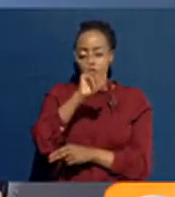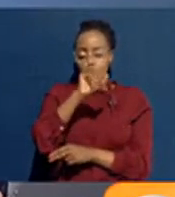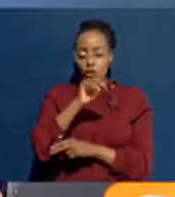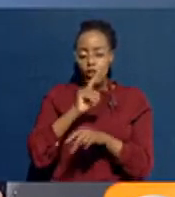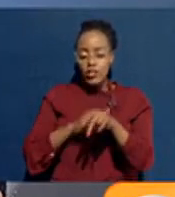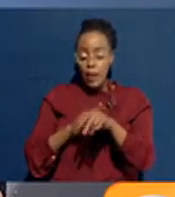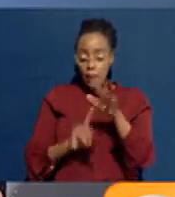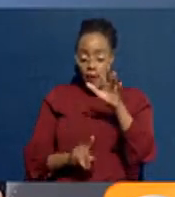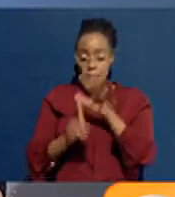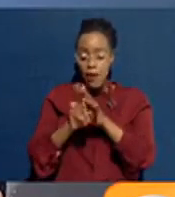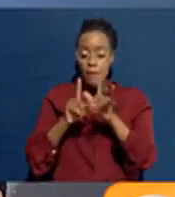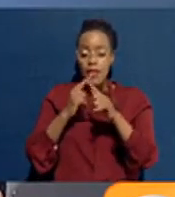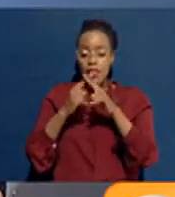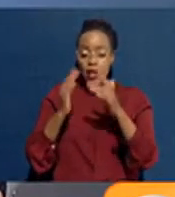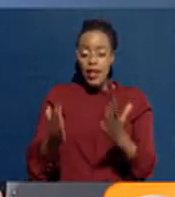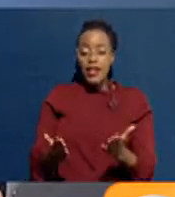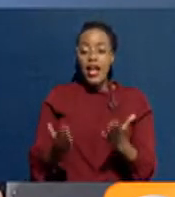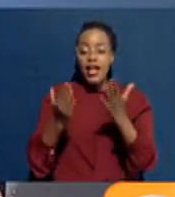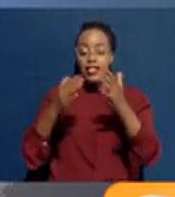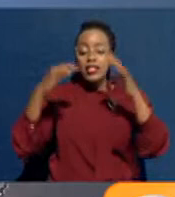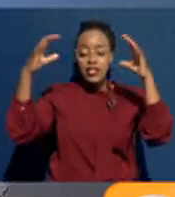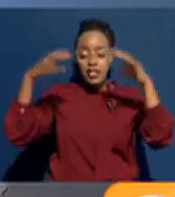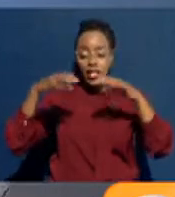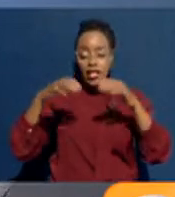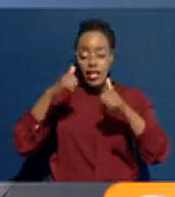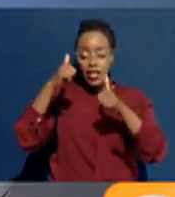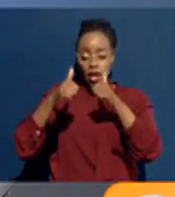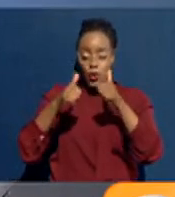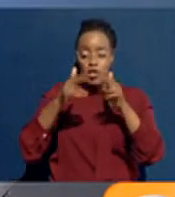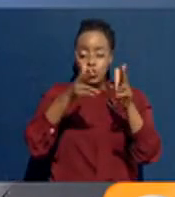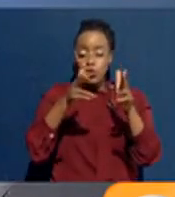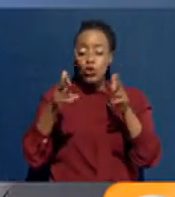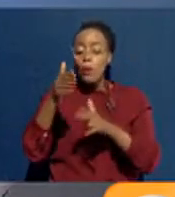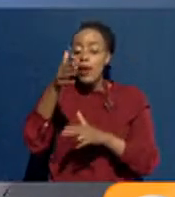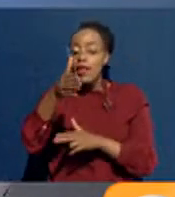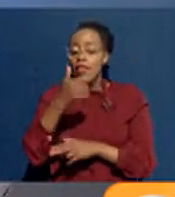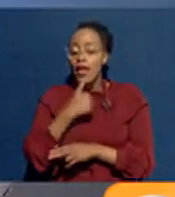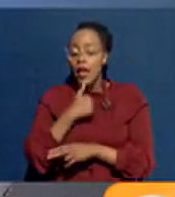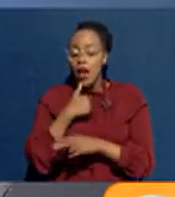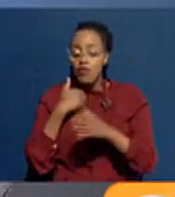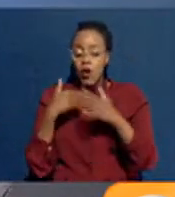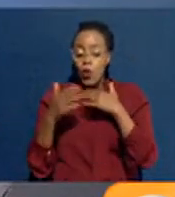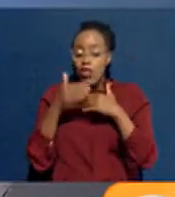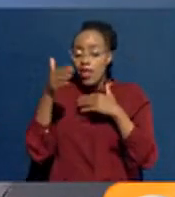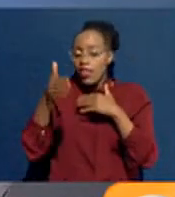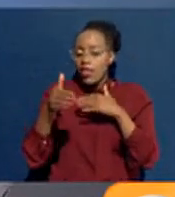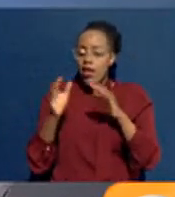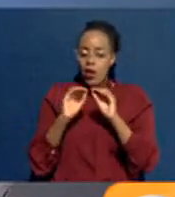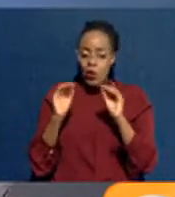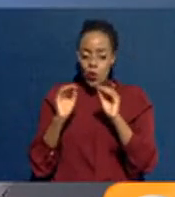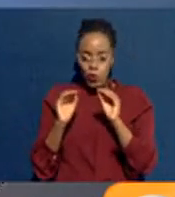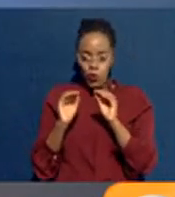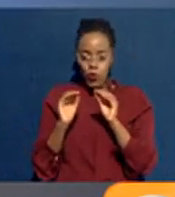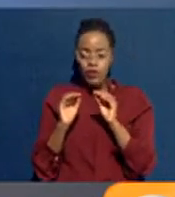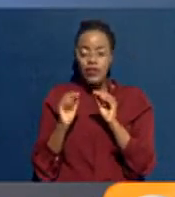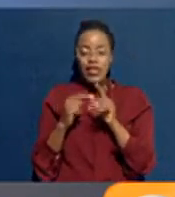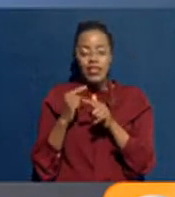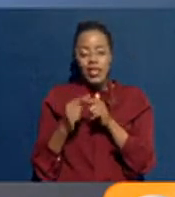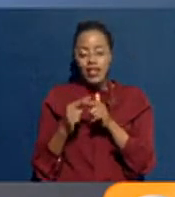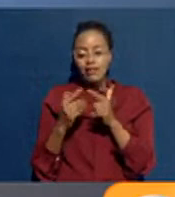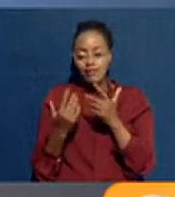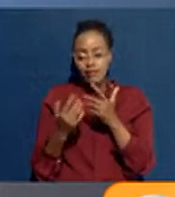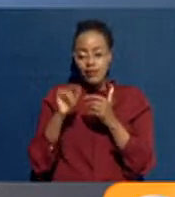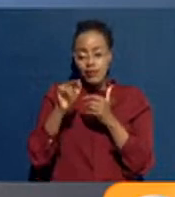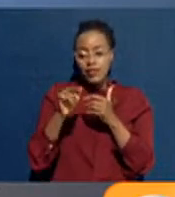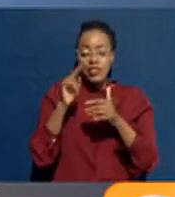it enhances the rainfall that would normally be there even if it was not there. Okay. And that